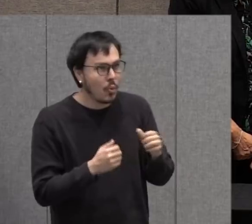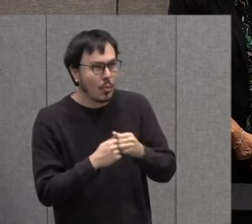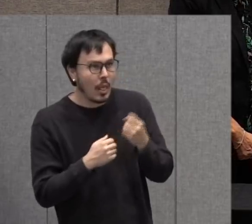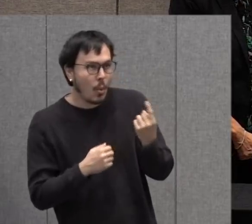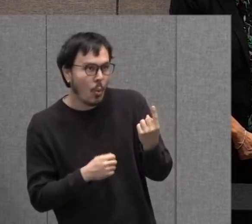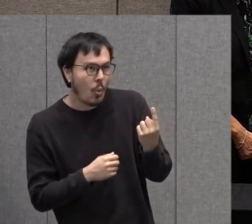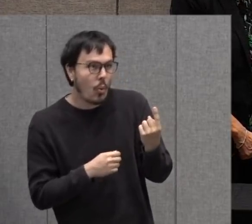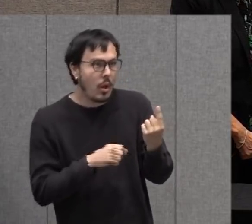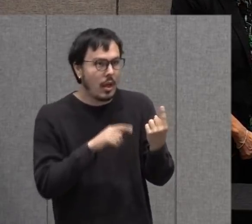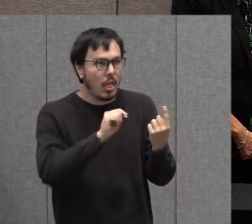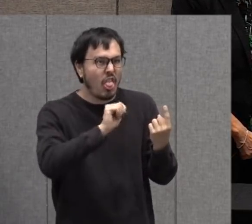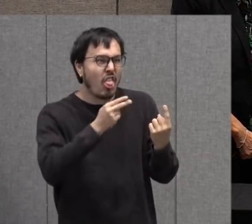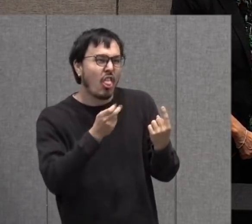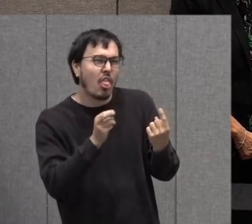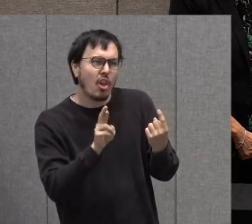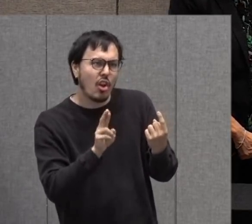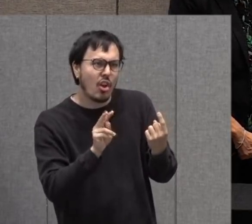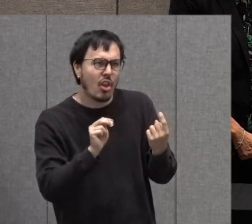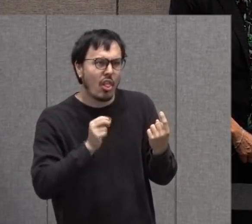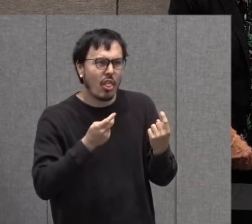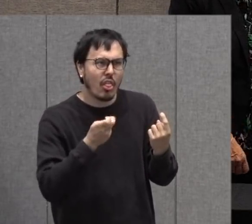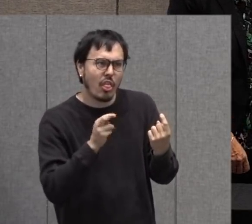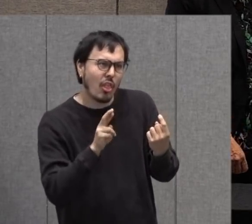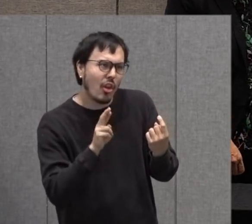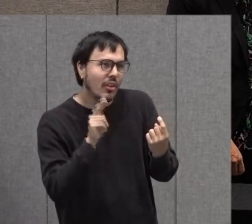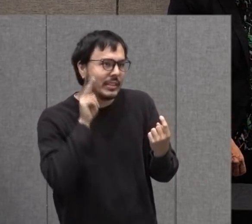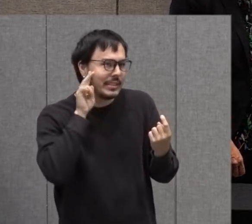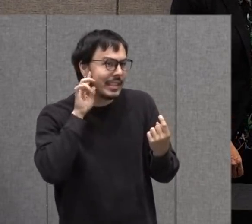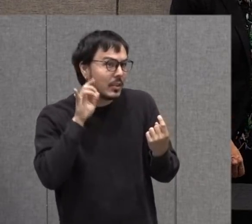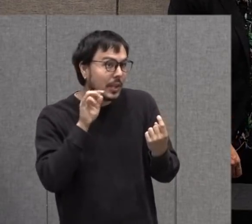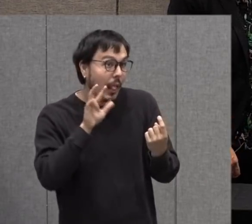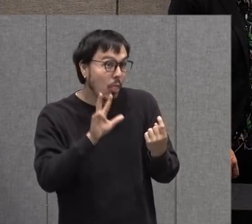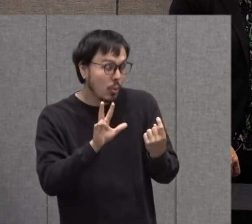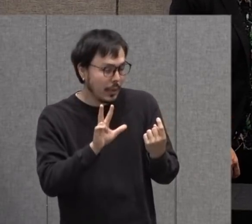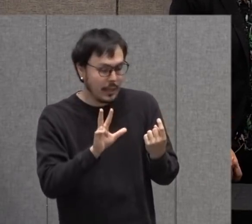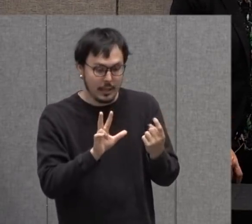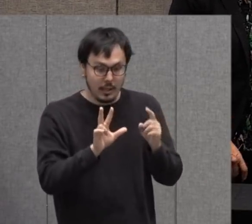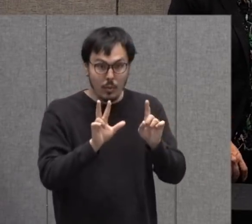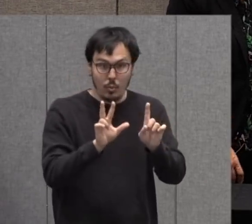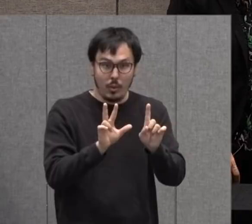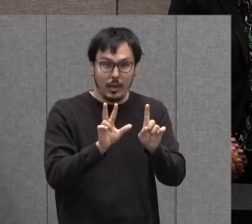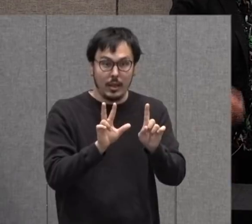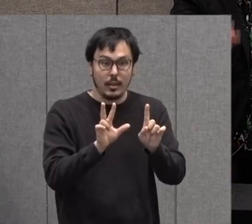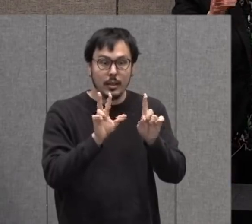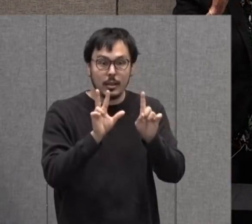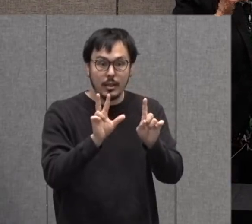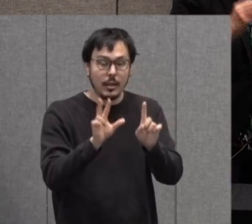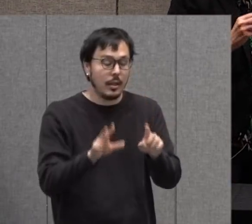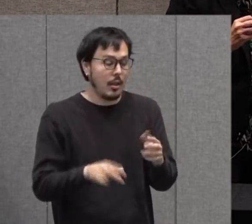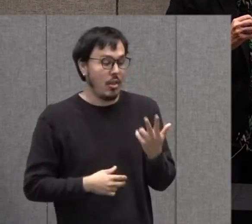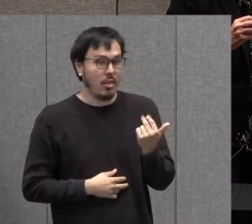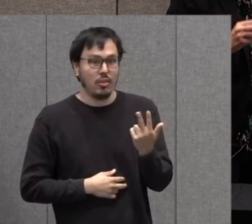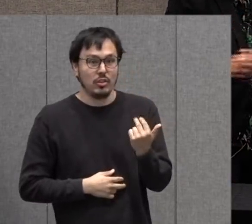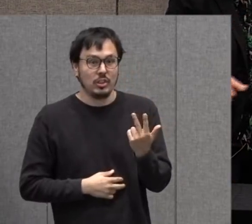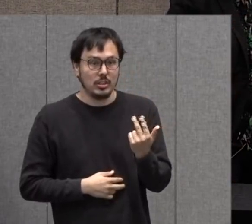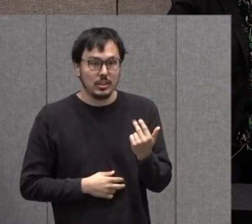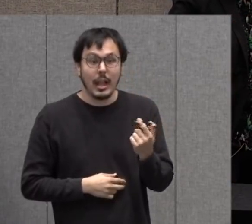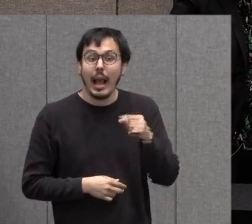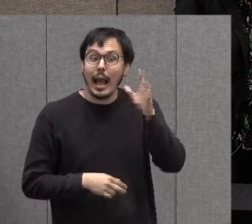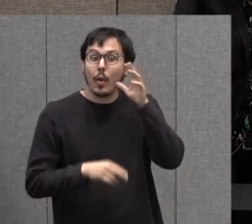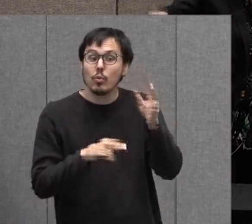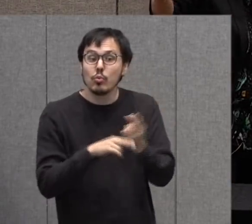like it's almost like 3. So it's a 1 and a 3. So 13. I'm going to do Miss Abby's